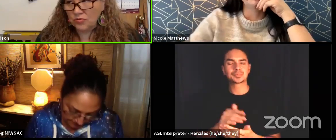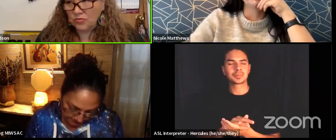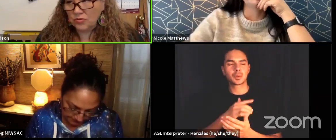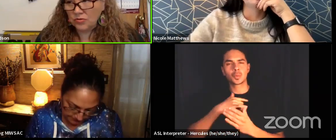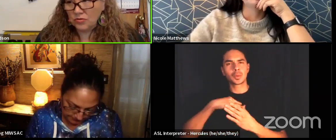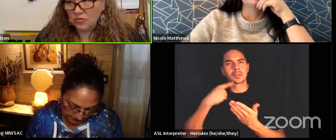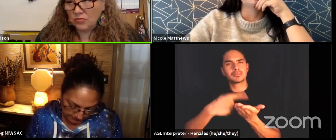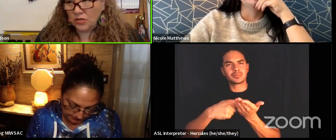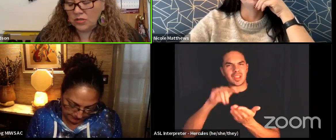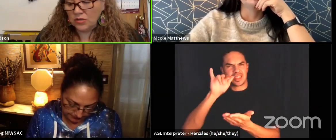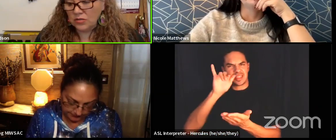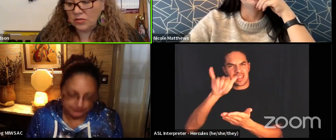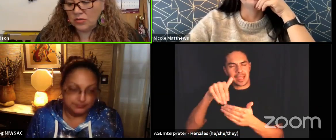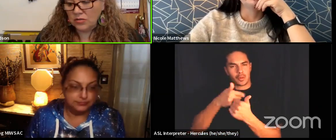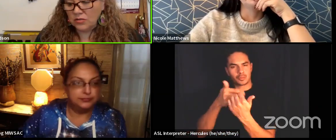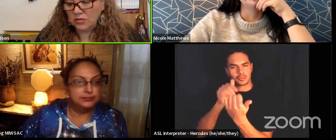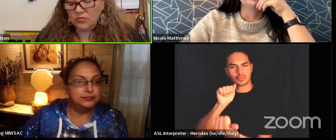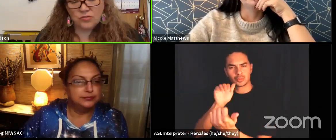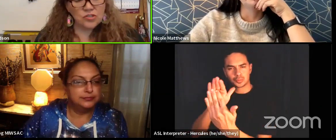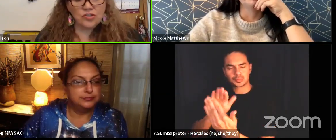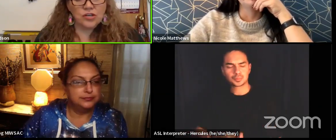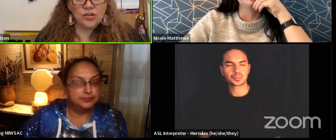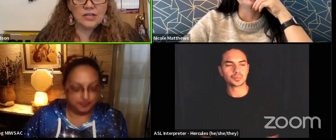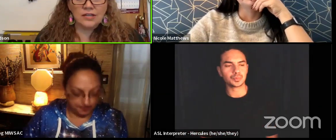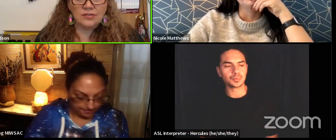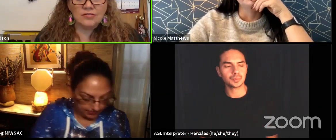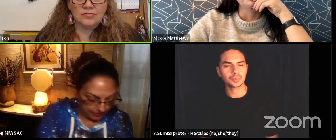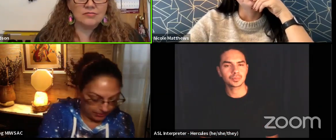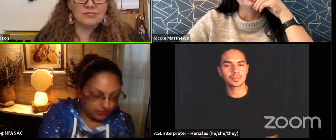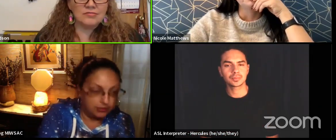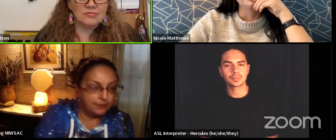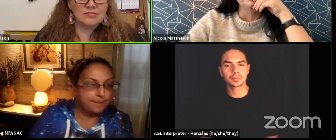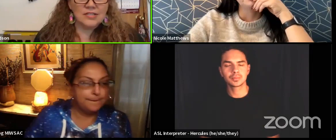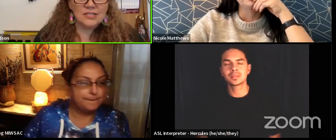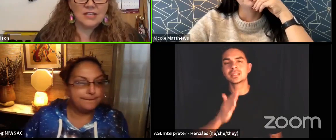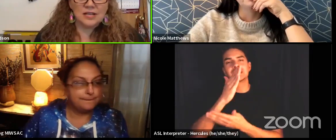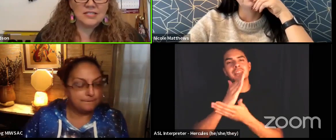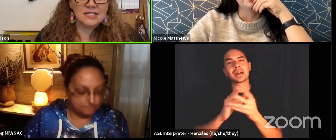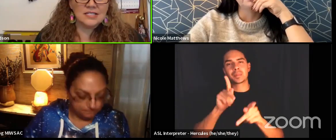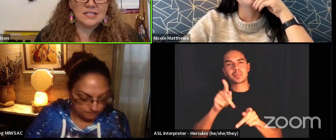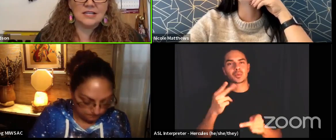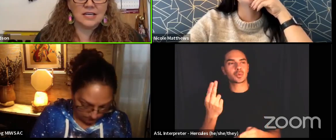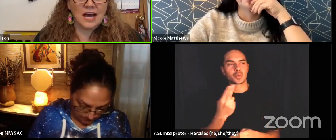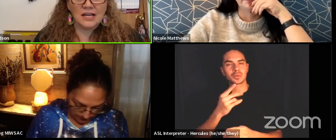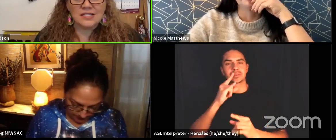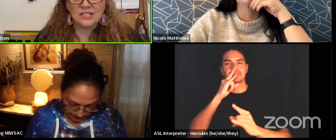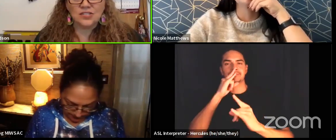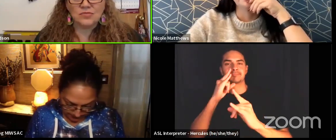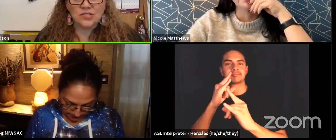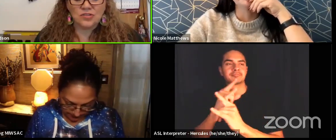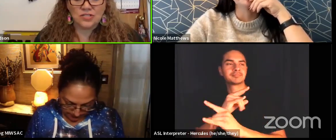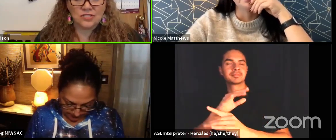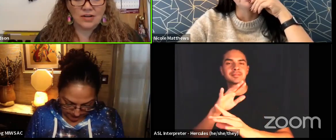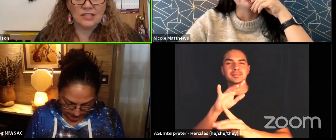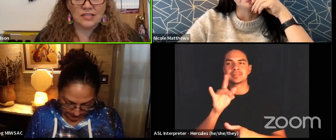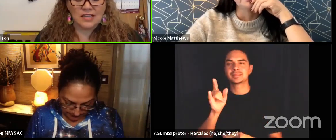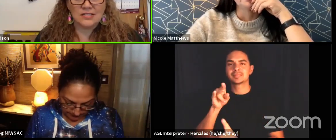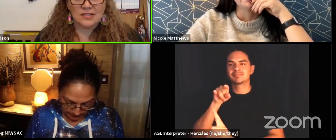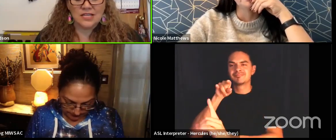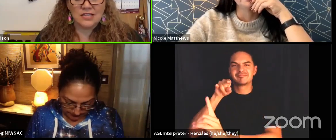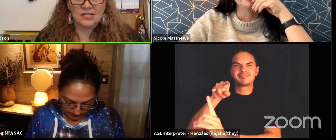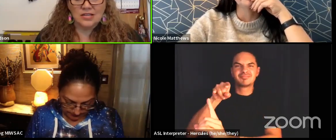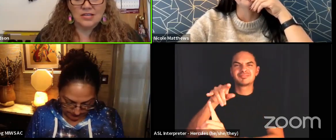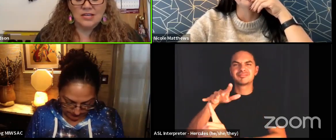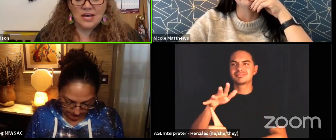who will use trickery and dishonesty to get access to resources, right? Like